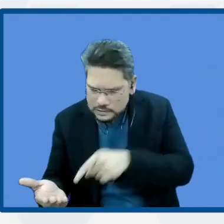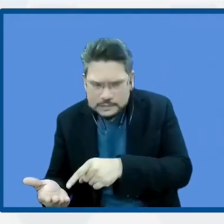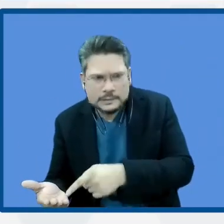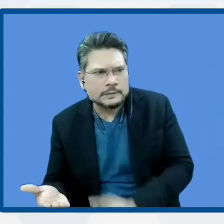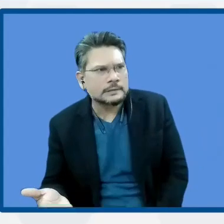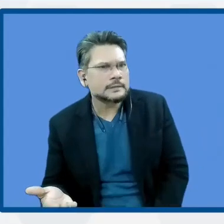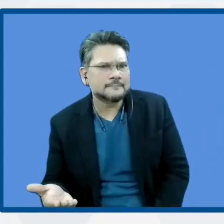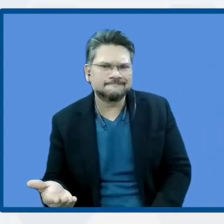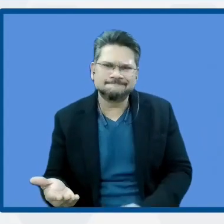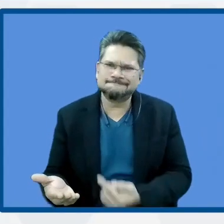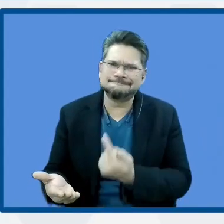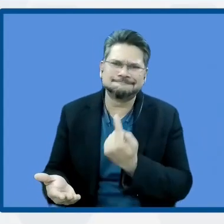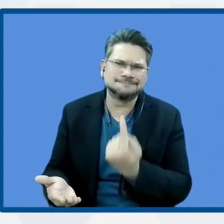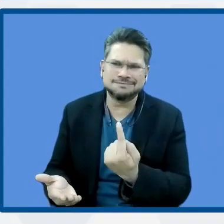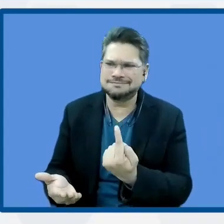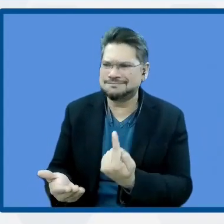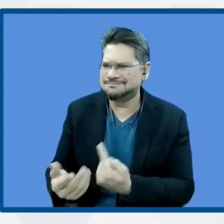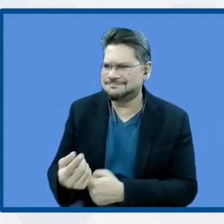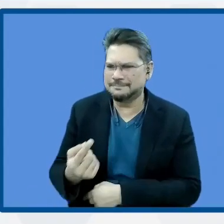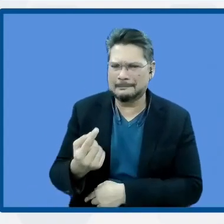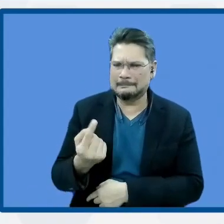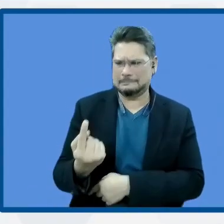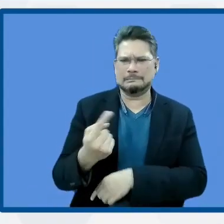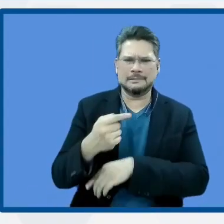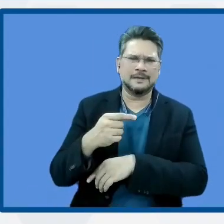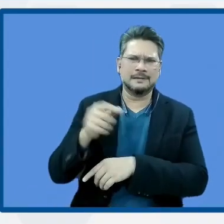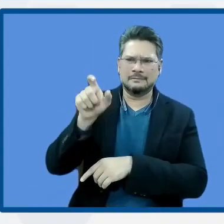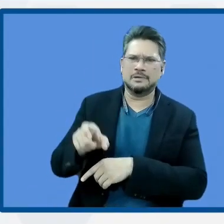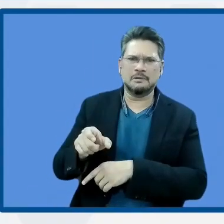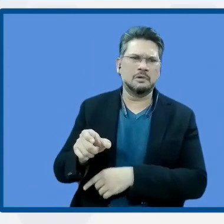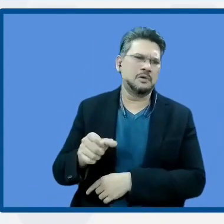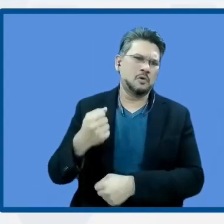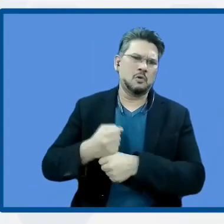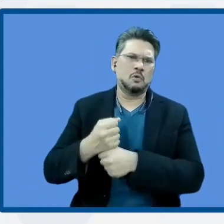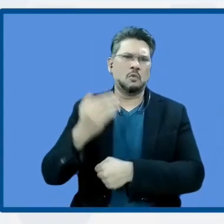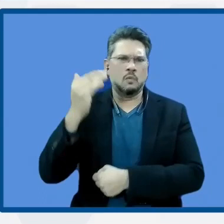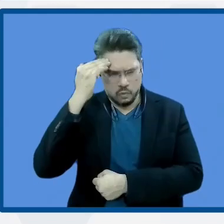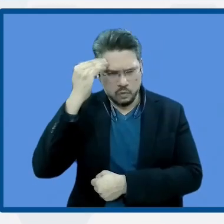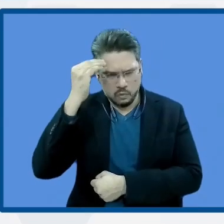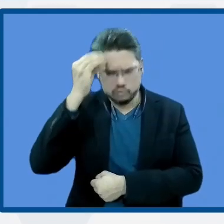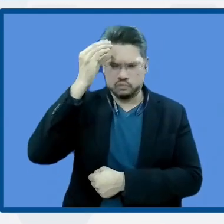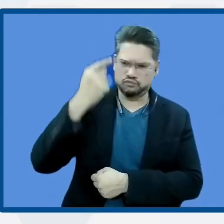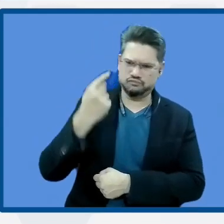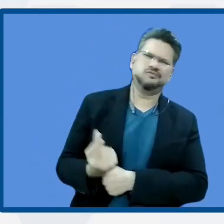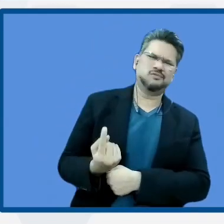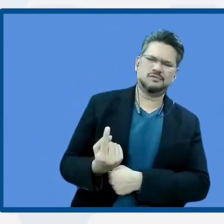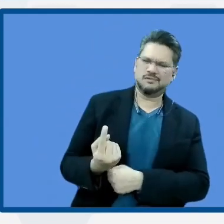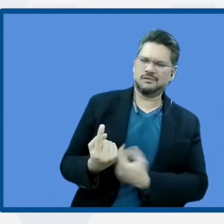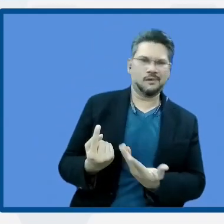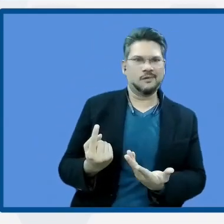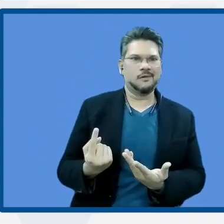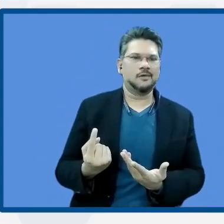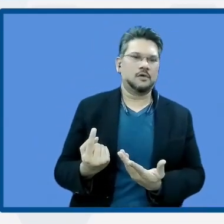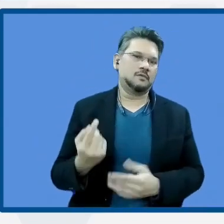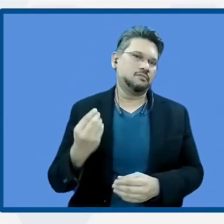one architect or one engineer who is qualified in the whole municipality. So I think this is a problem that